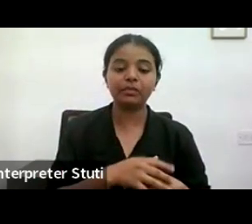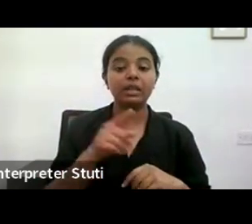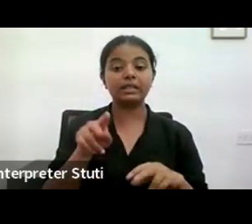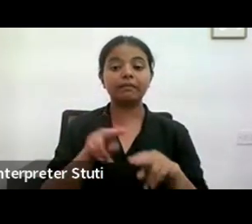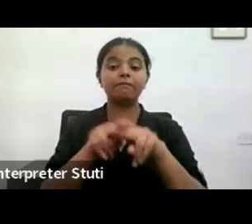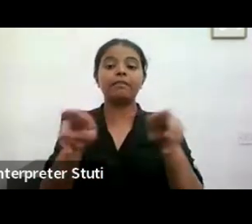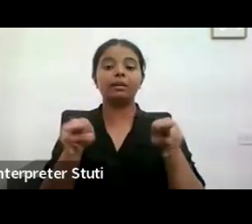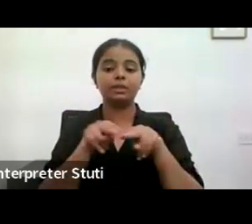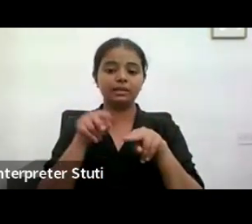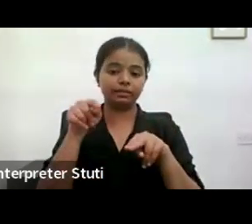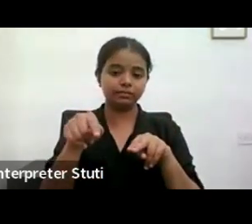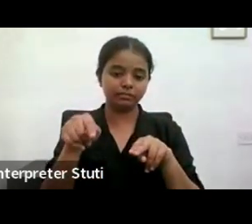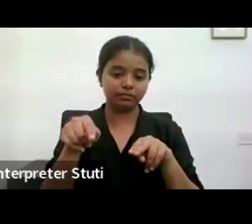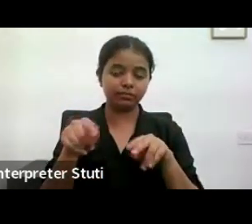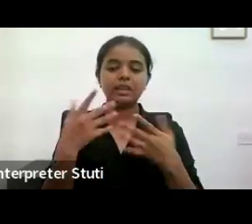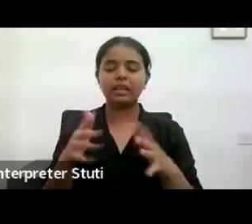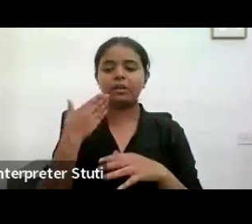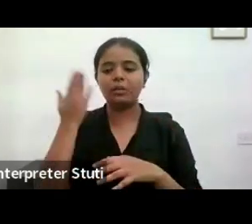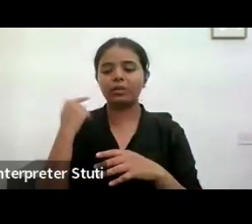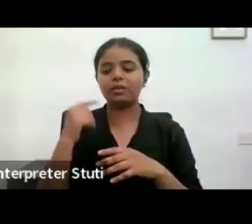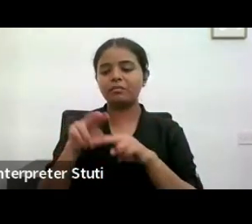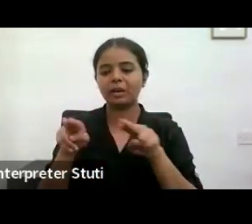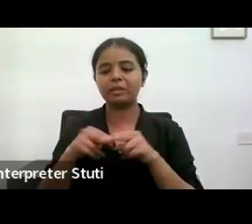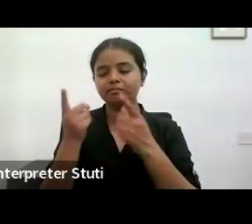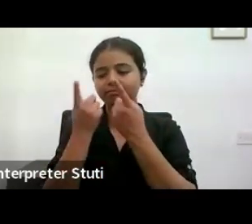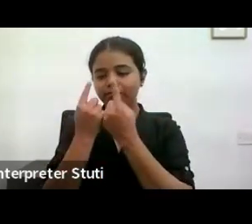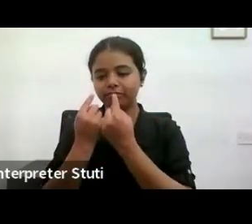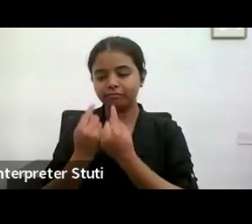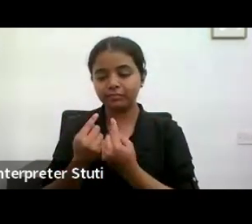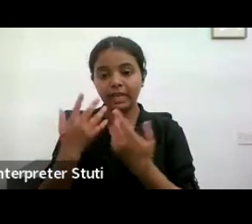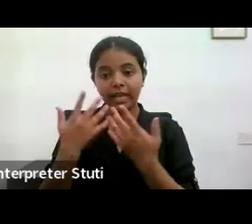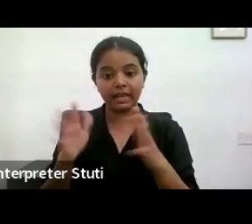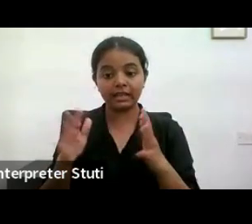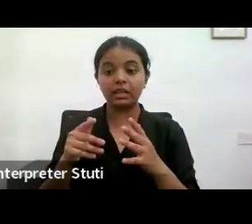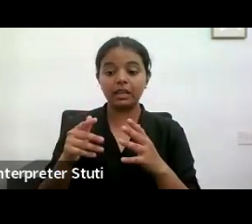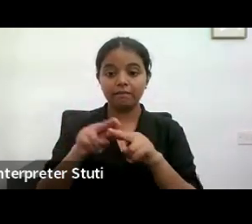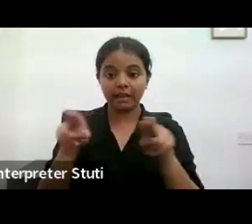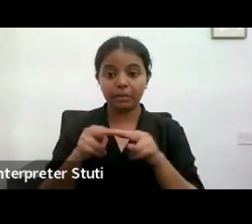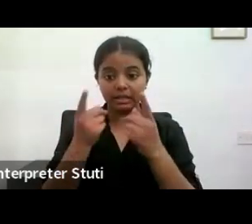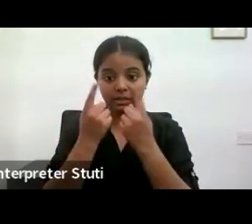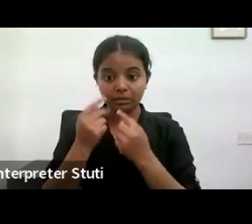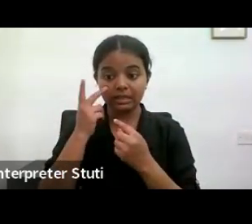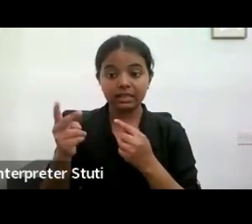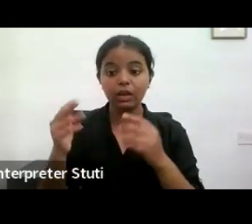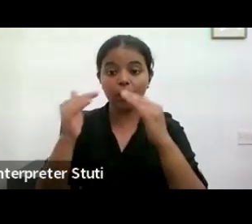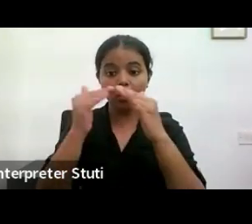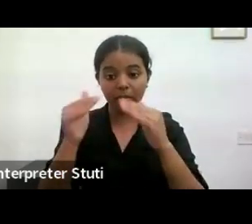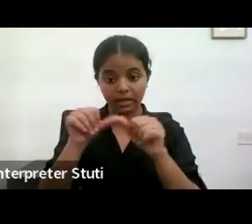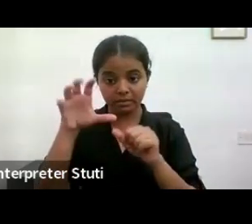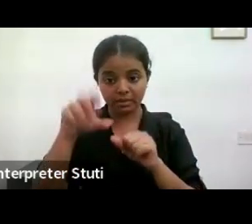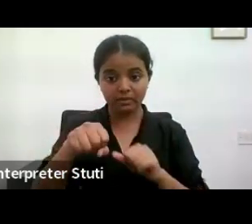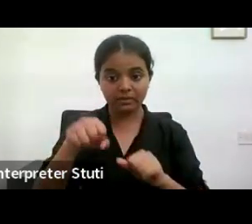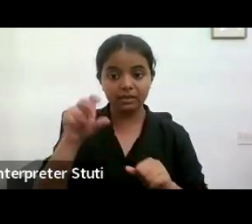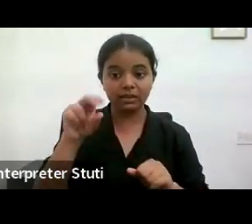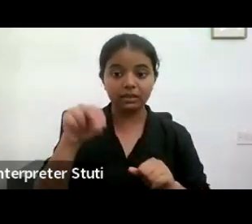families. When we do an assessment of a family, are we looking at how accessible their home is? Are we looking